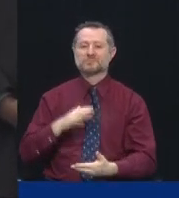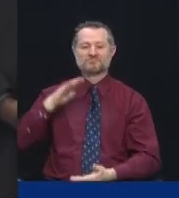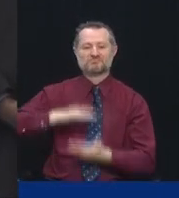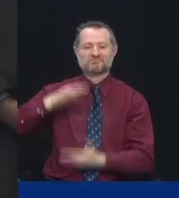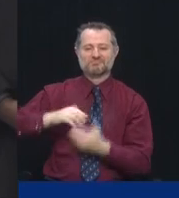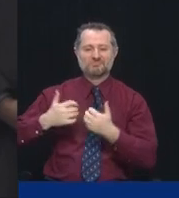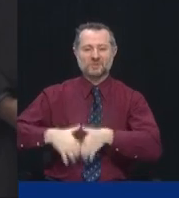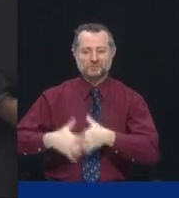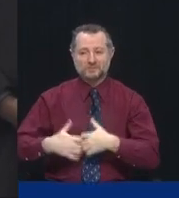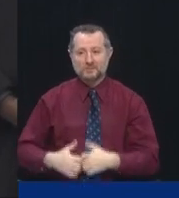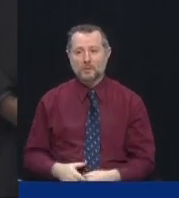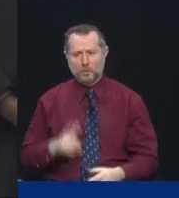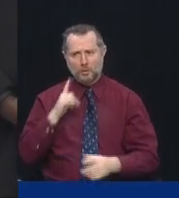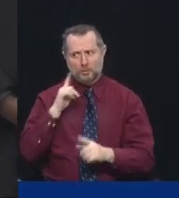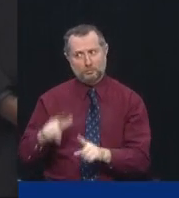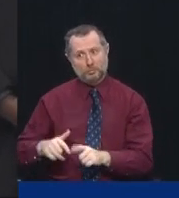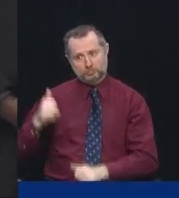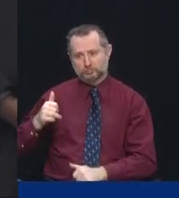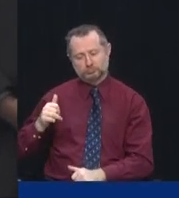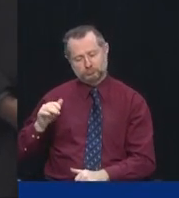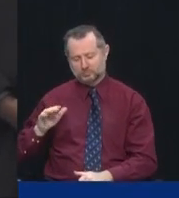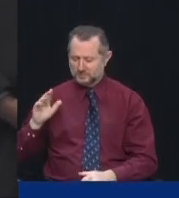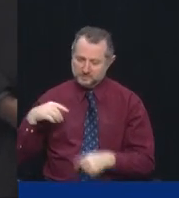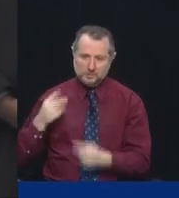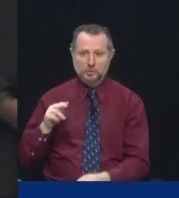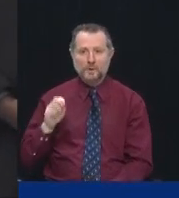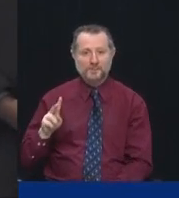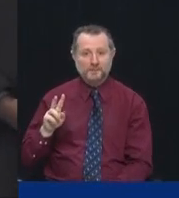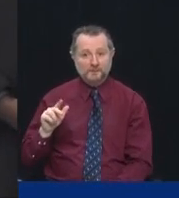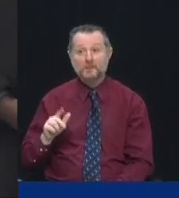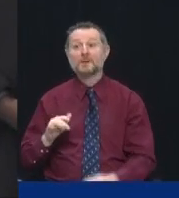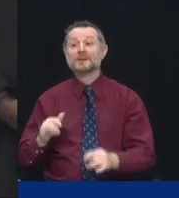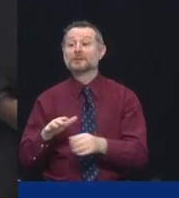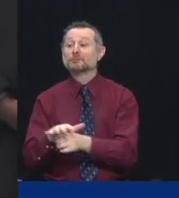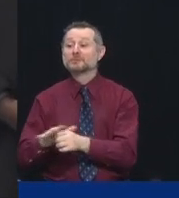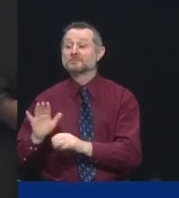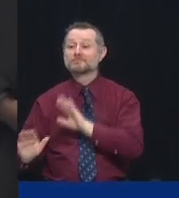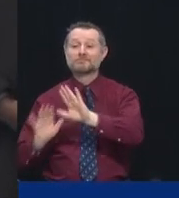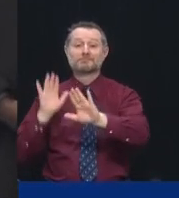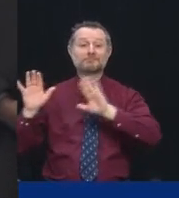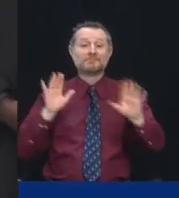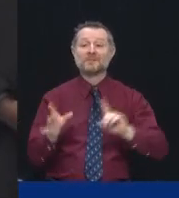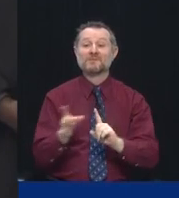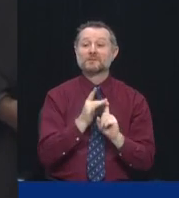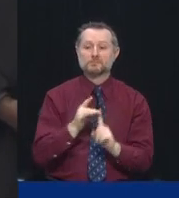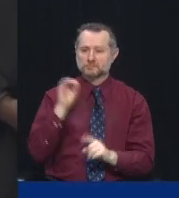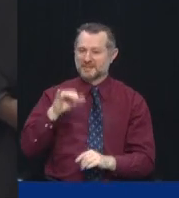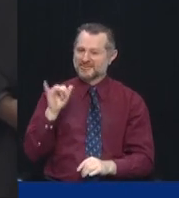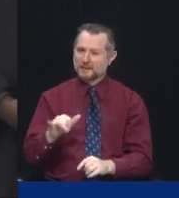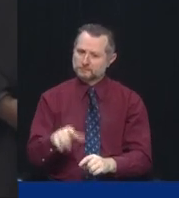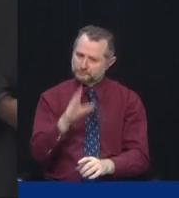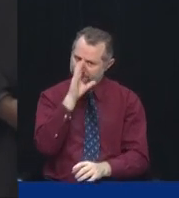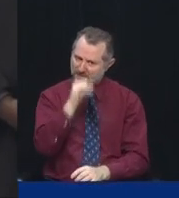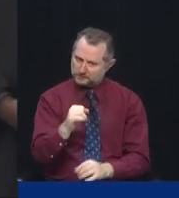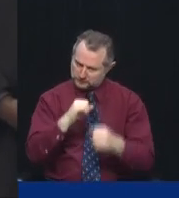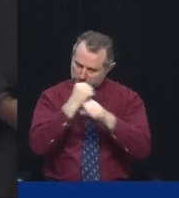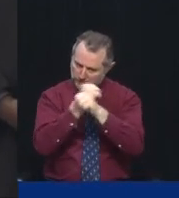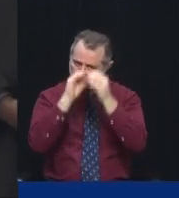3rd. Positivity by region. And this is fascinating because it's one